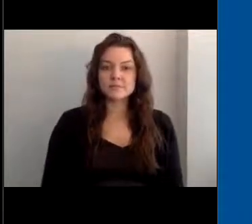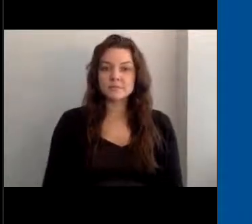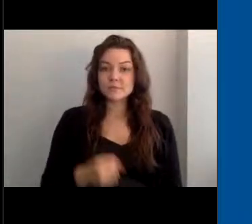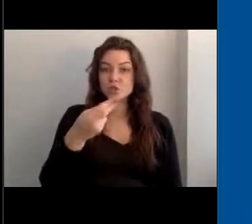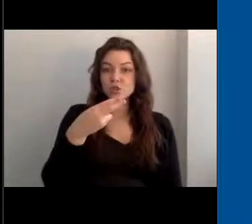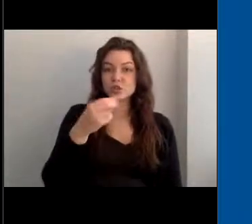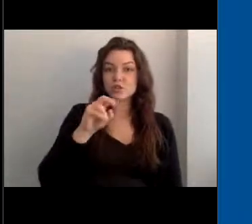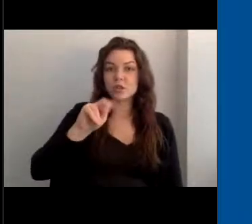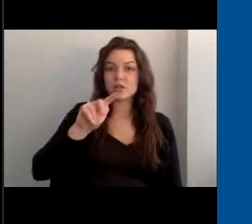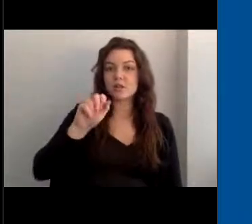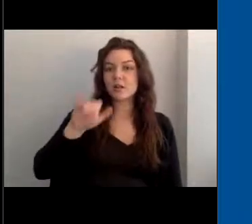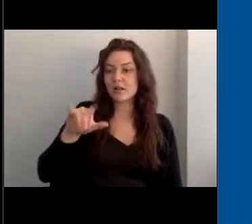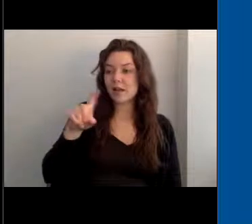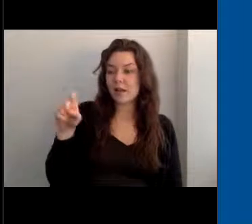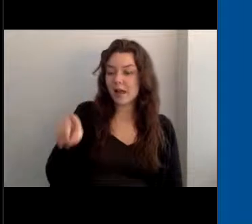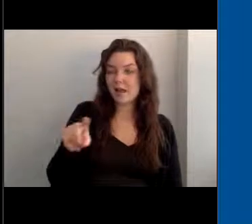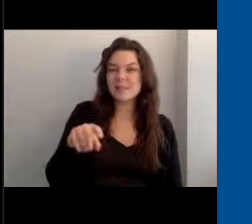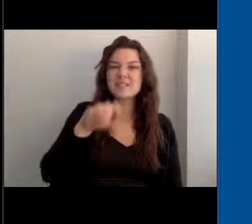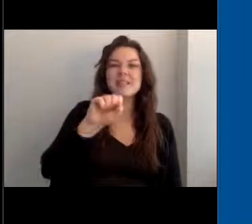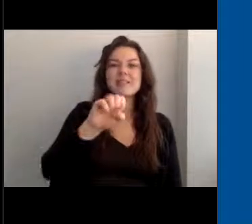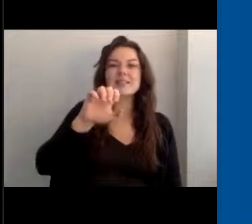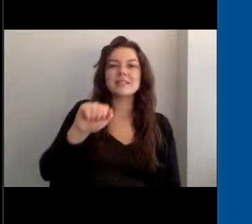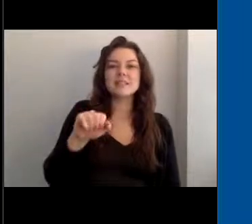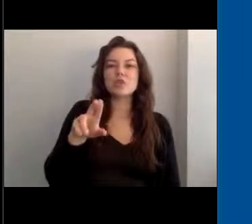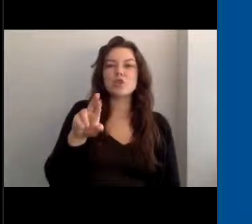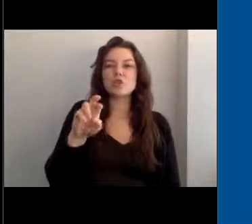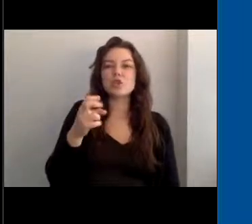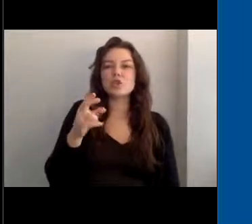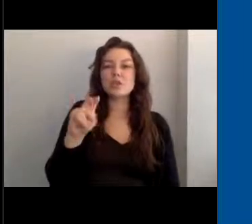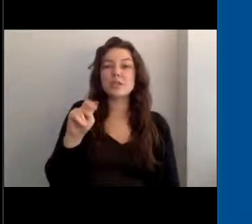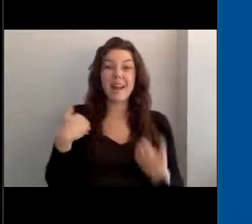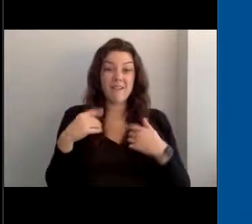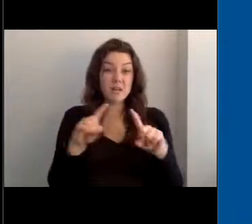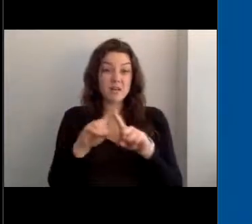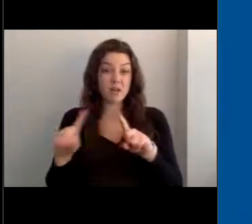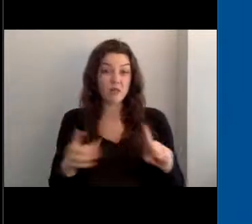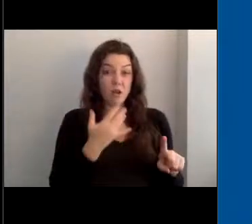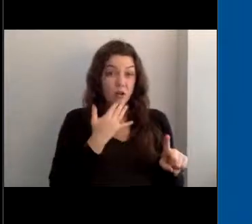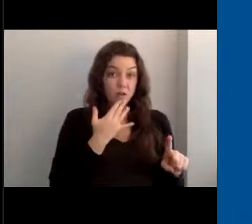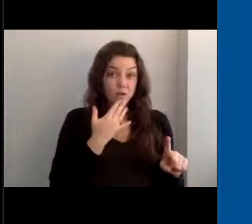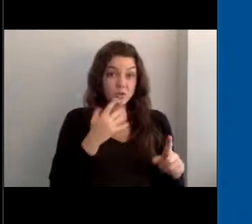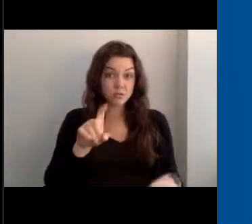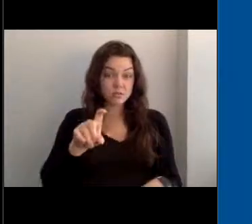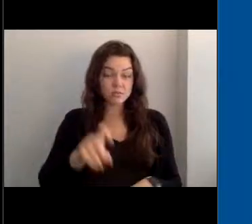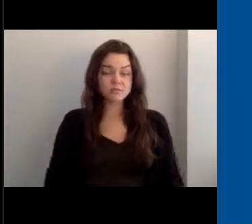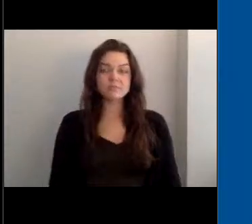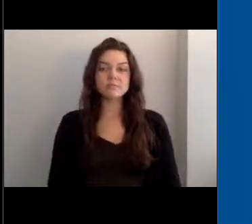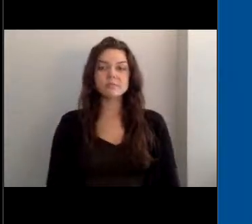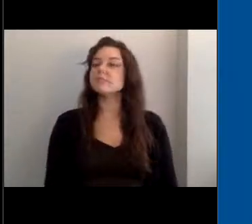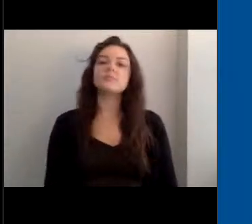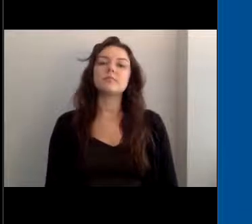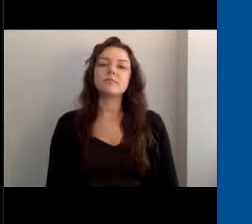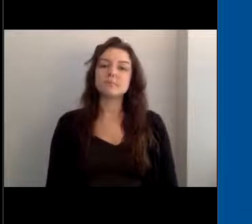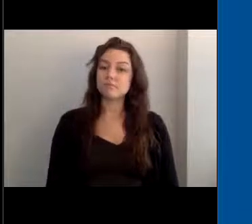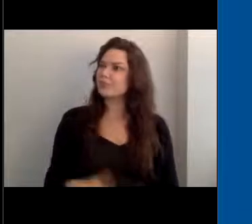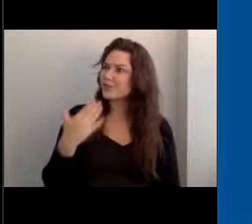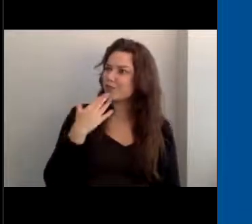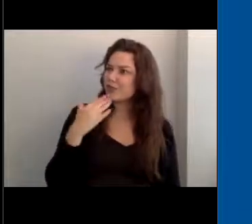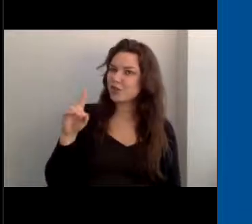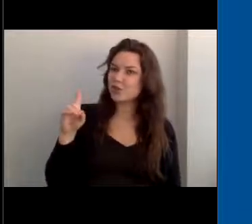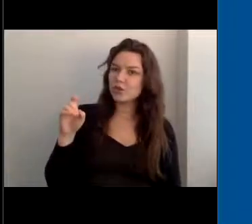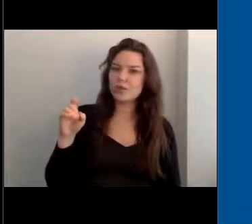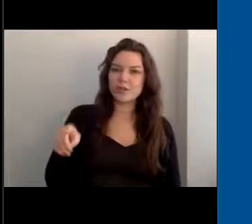do the long spine sea urchins have different colors other than white? Do they come in different colors? Actually, that's a very good question.